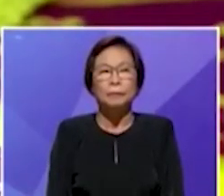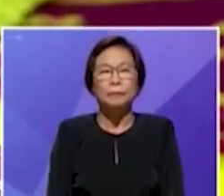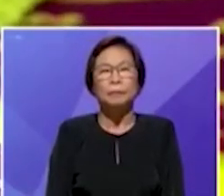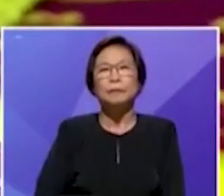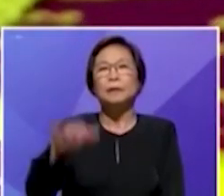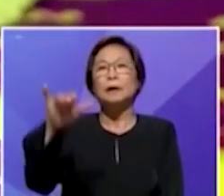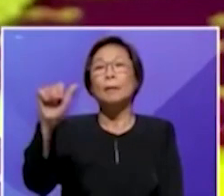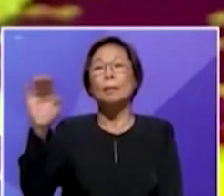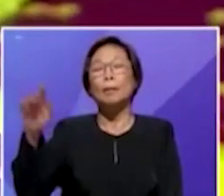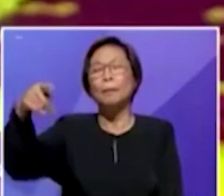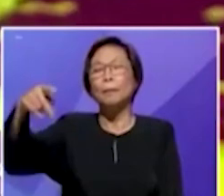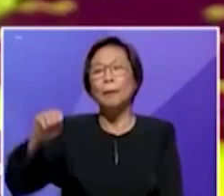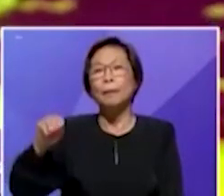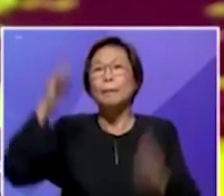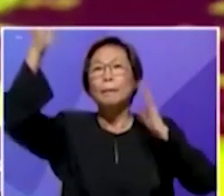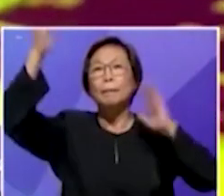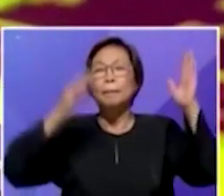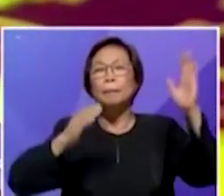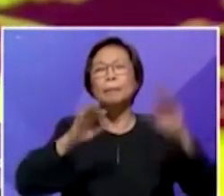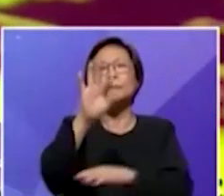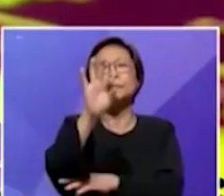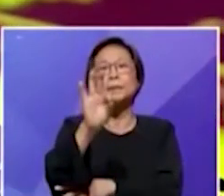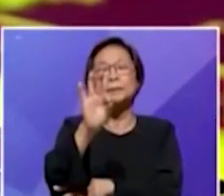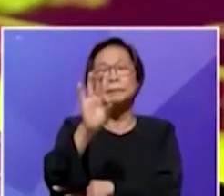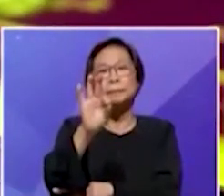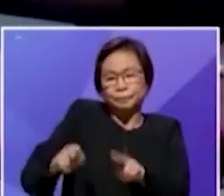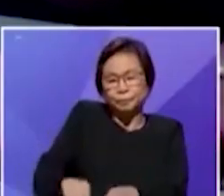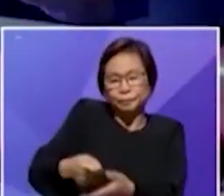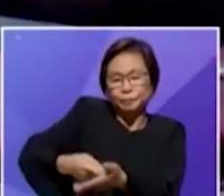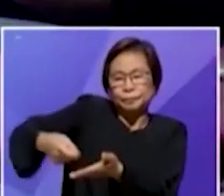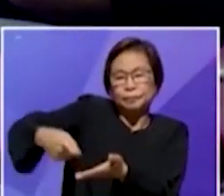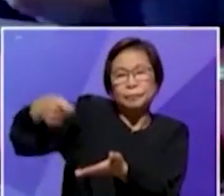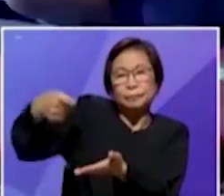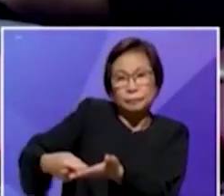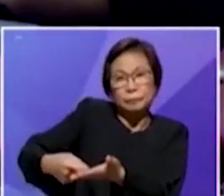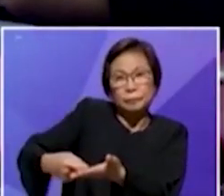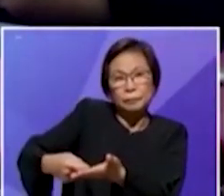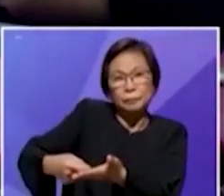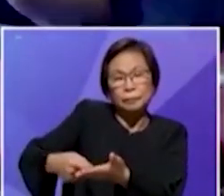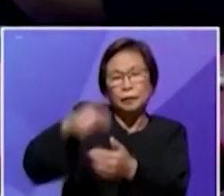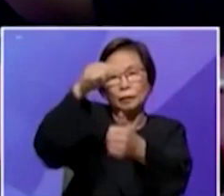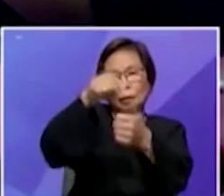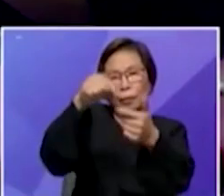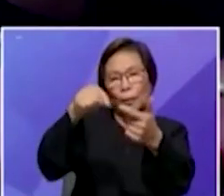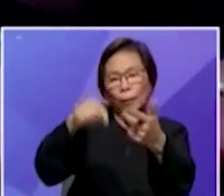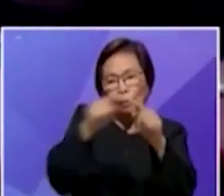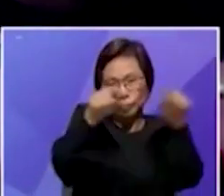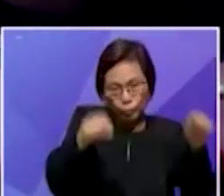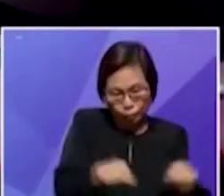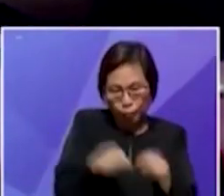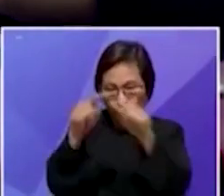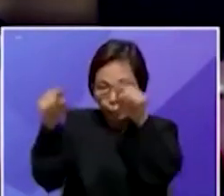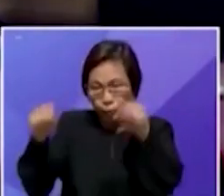office, the post is being returned to the United Malaysia National Organization, which governed for more than 6 decades since independence, but it was defeated